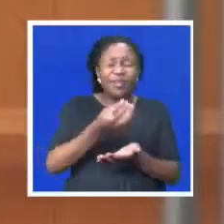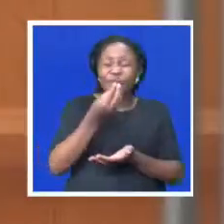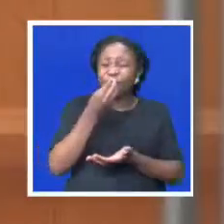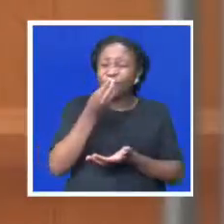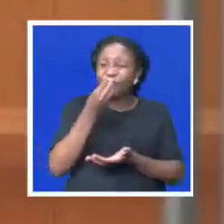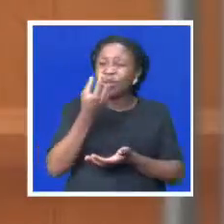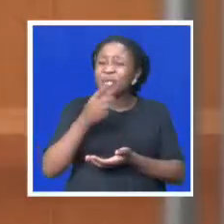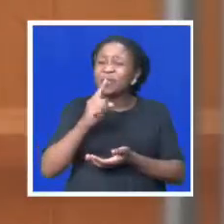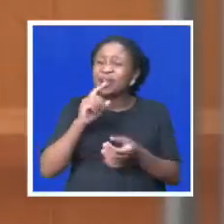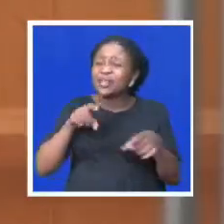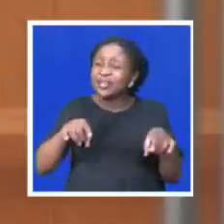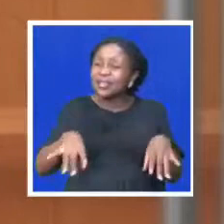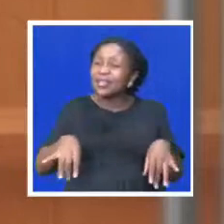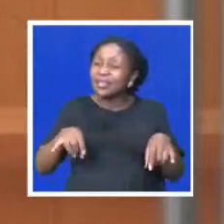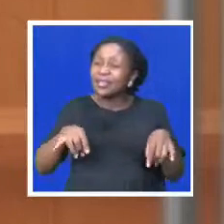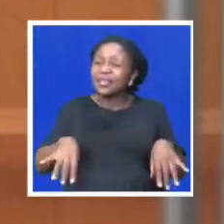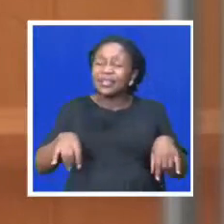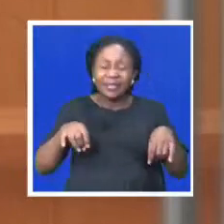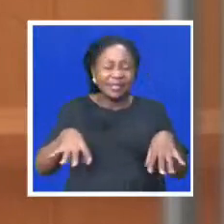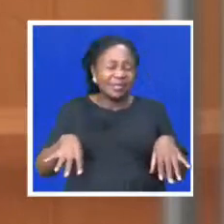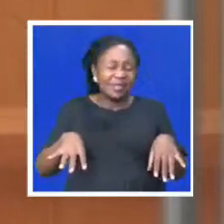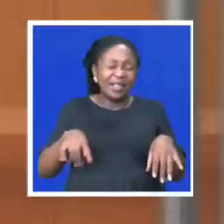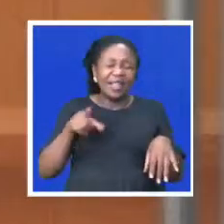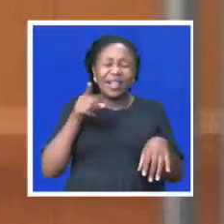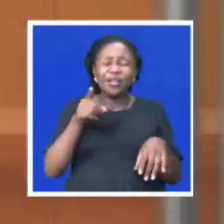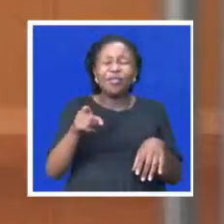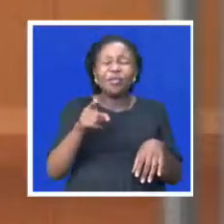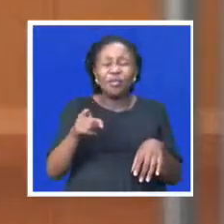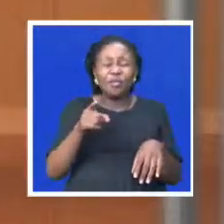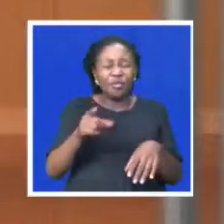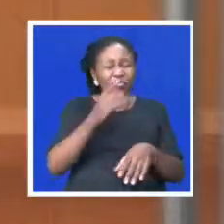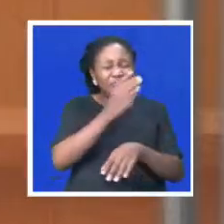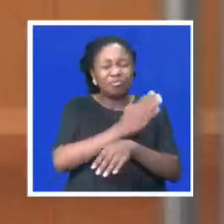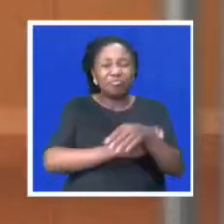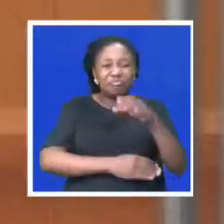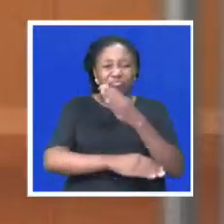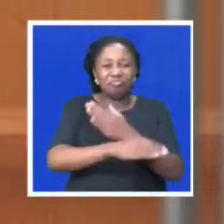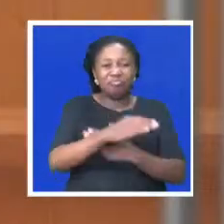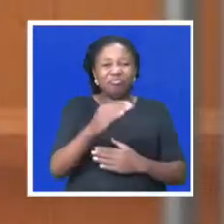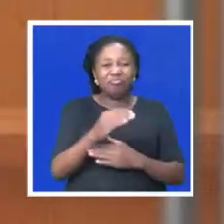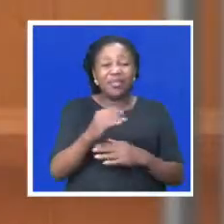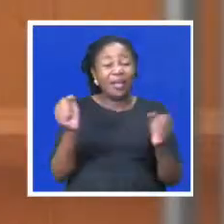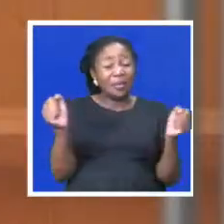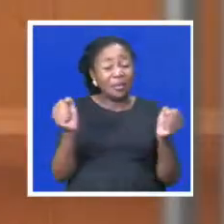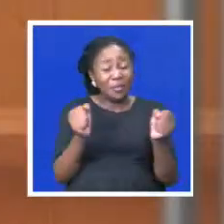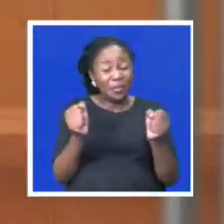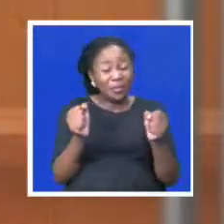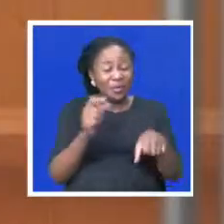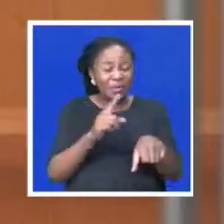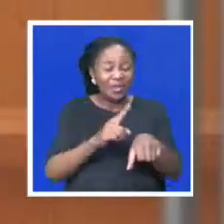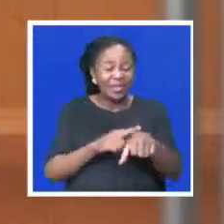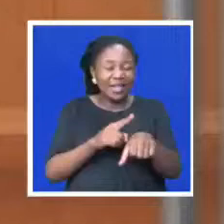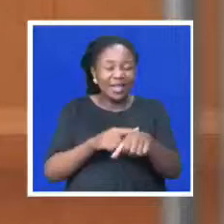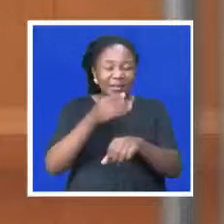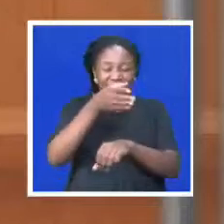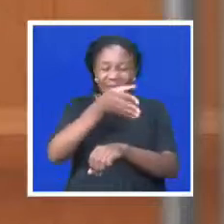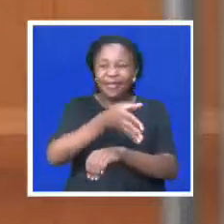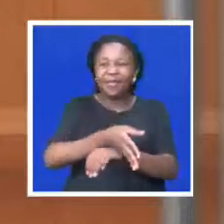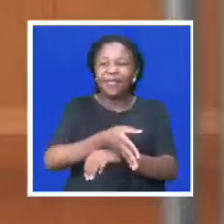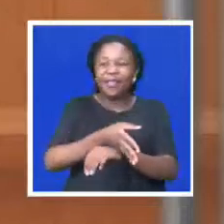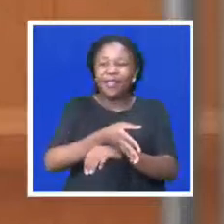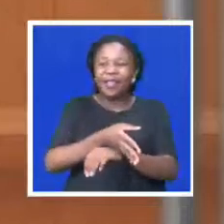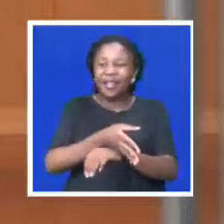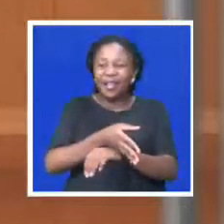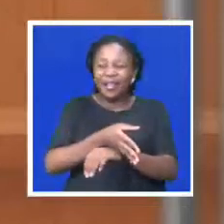winter came. There were no trees, there was no grass, there was just nothing. And the ant went into its